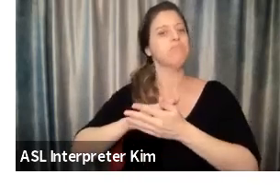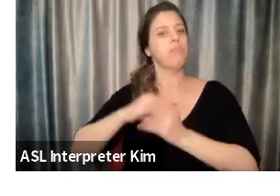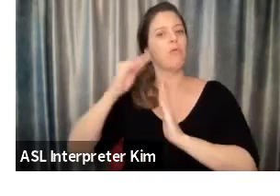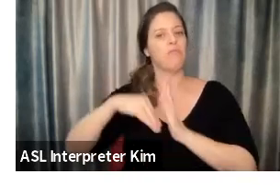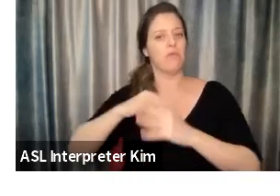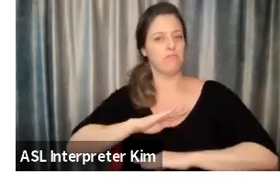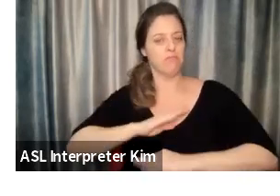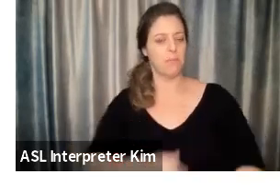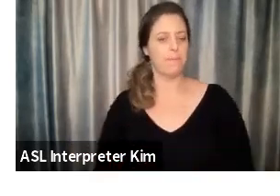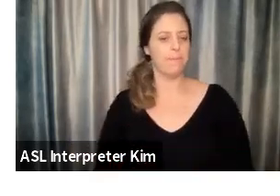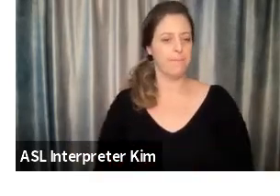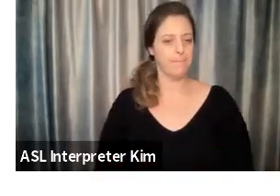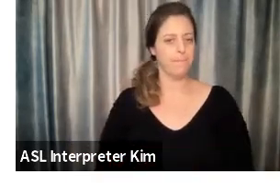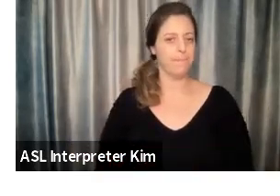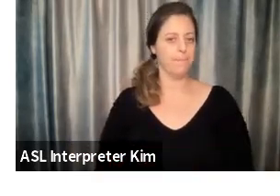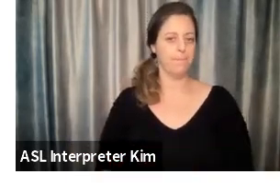documentation. Next slide.